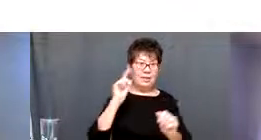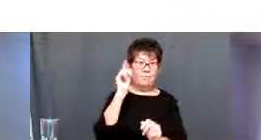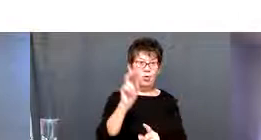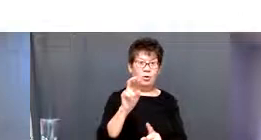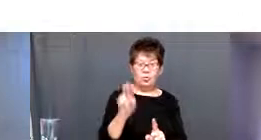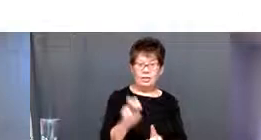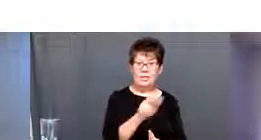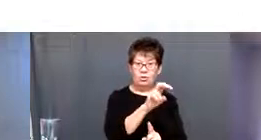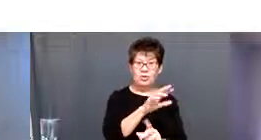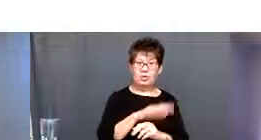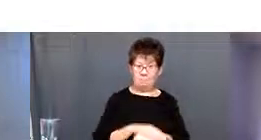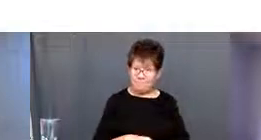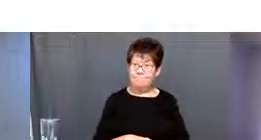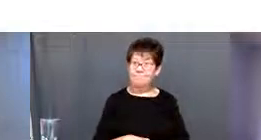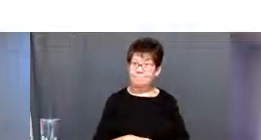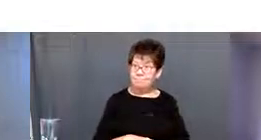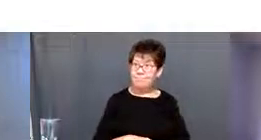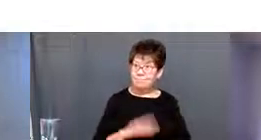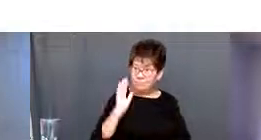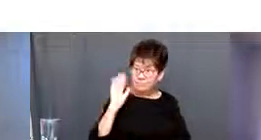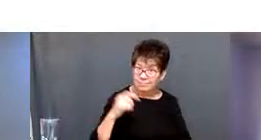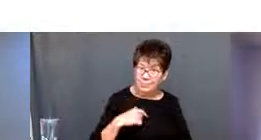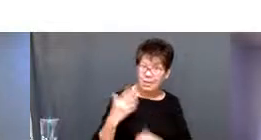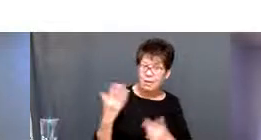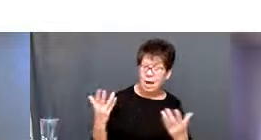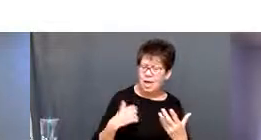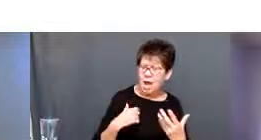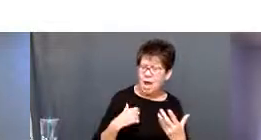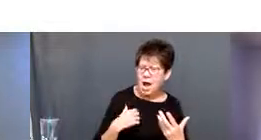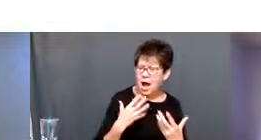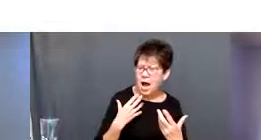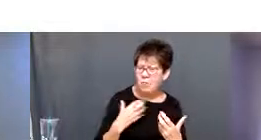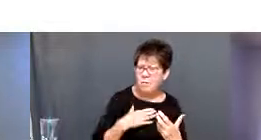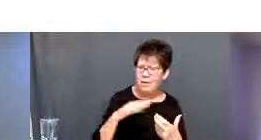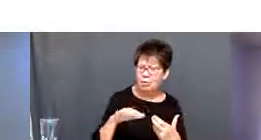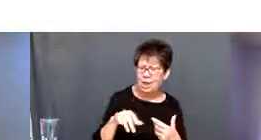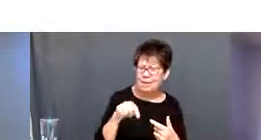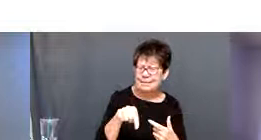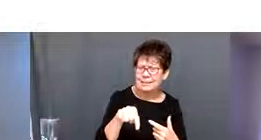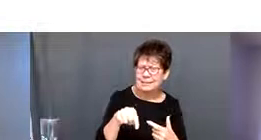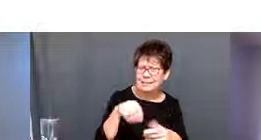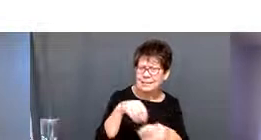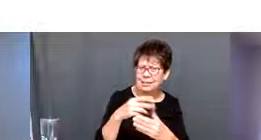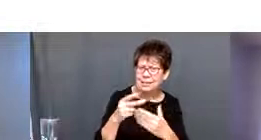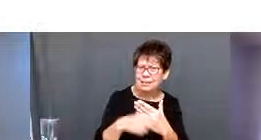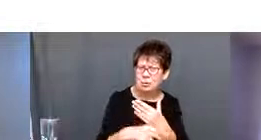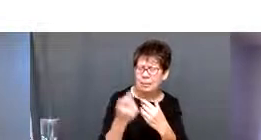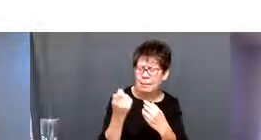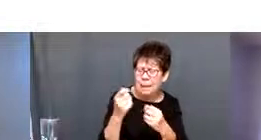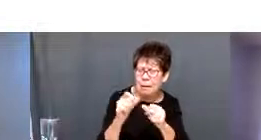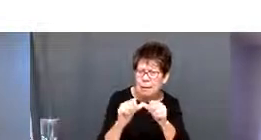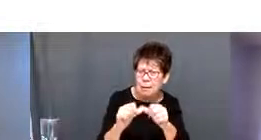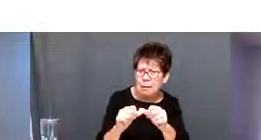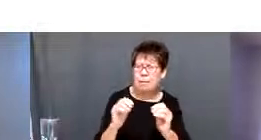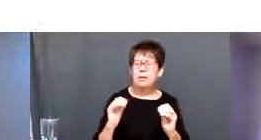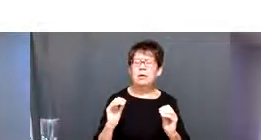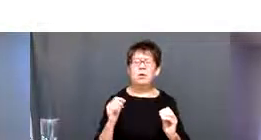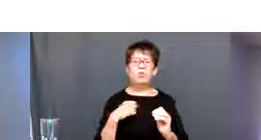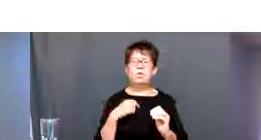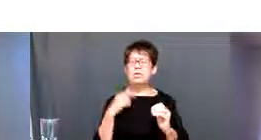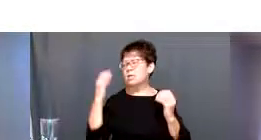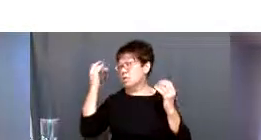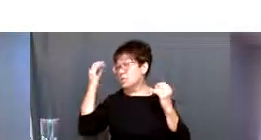Man, it would be really great if my child could have a little longer in this program. And so we were very thoughtful. We talked to our